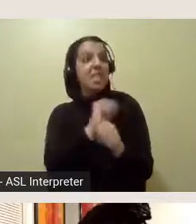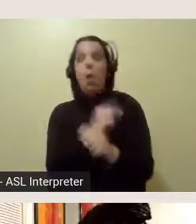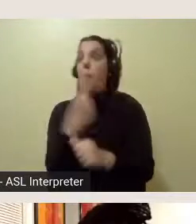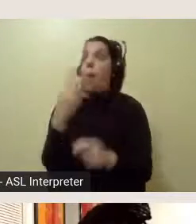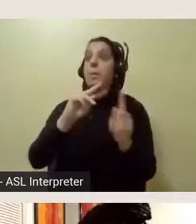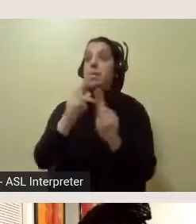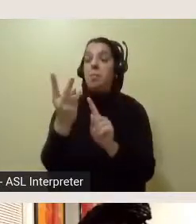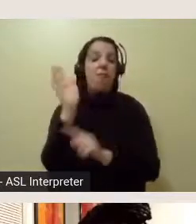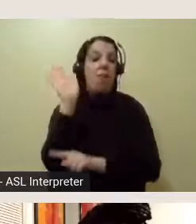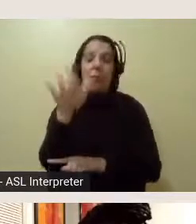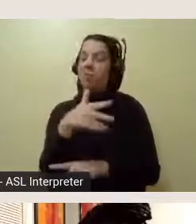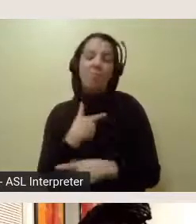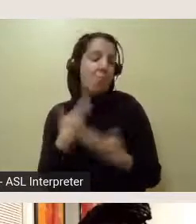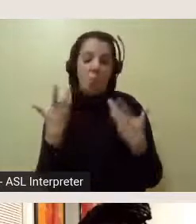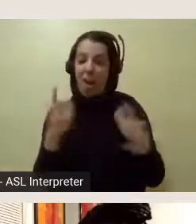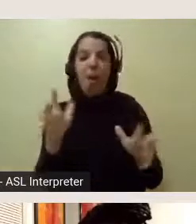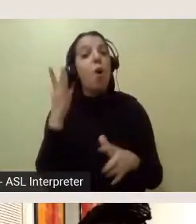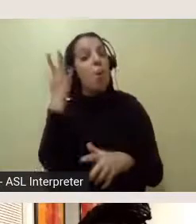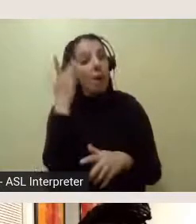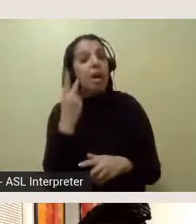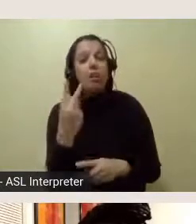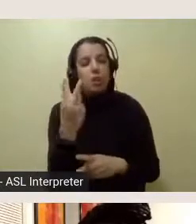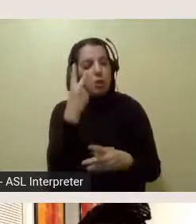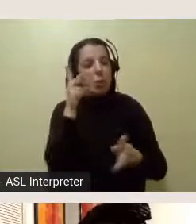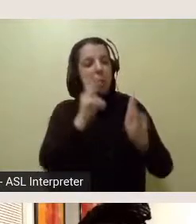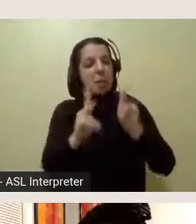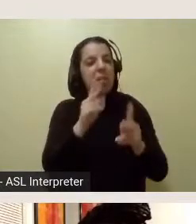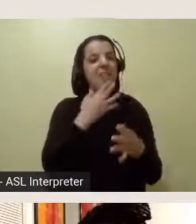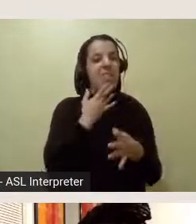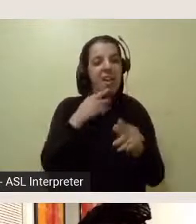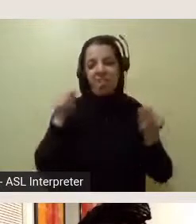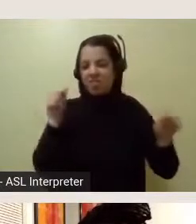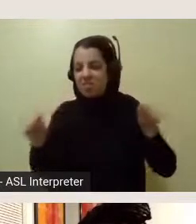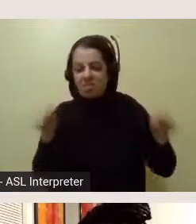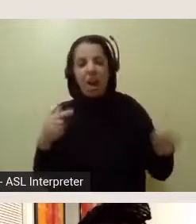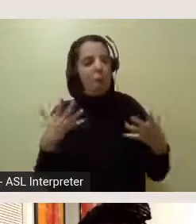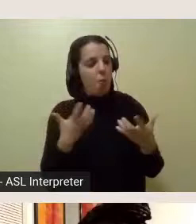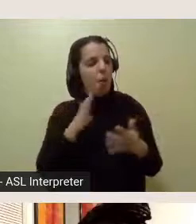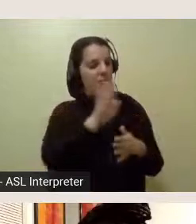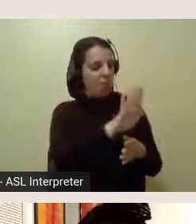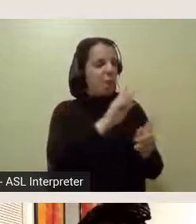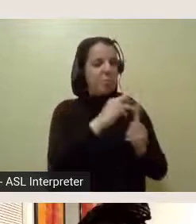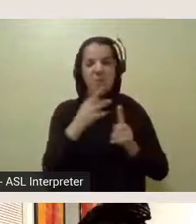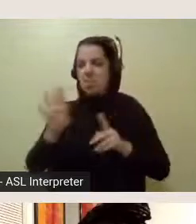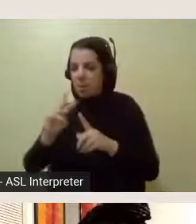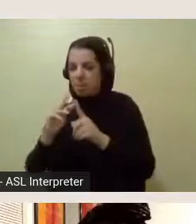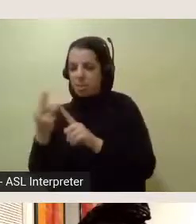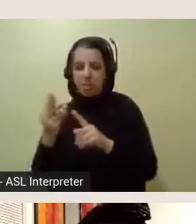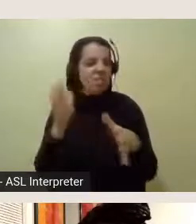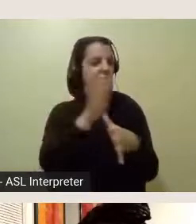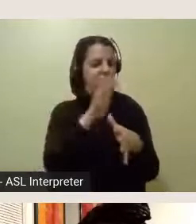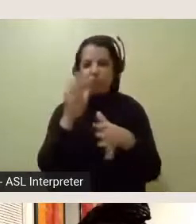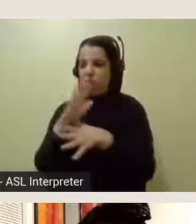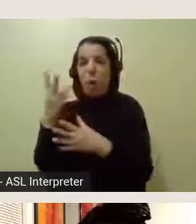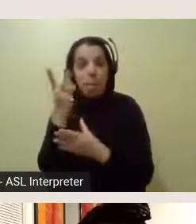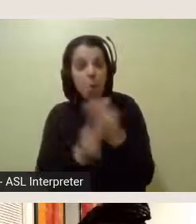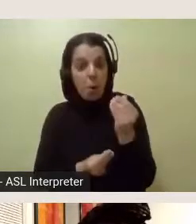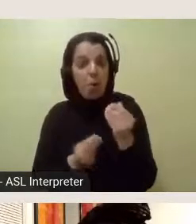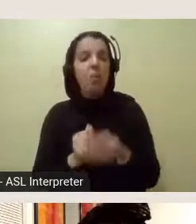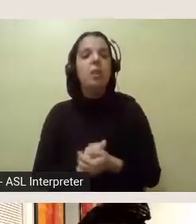color that I wanted to honor and like center their points of view, even if I didn't agree with them, even if people weren't going to agree with them. But I do, you know, I really appreciate that